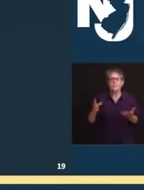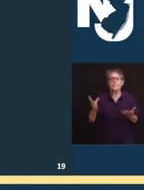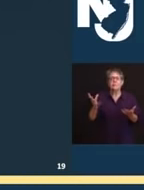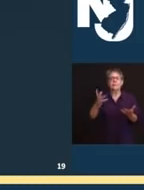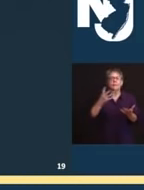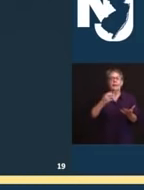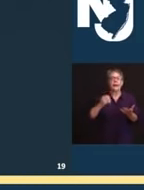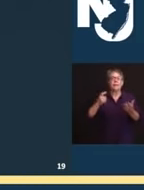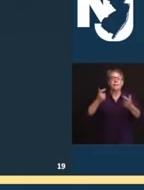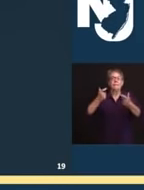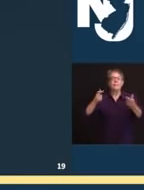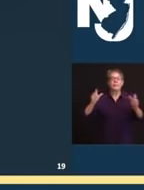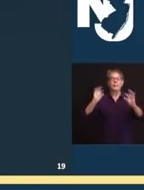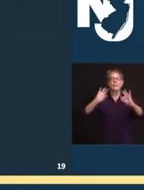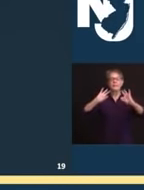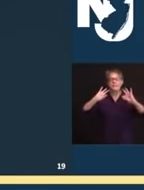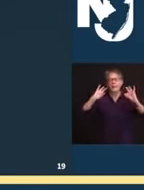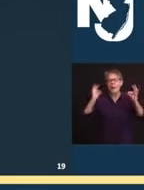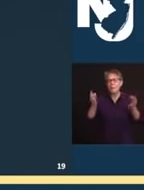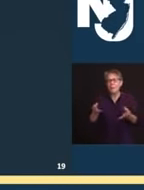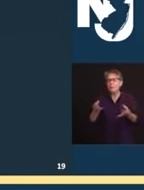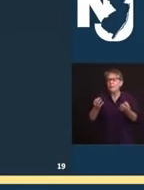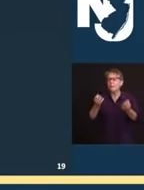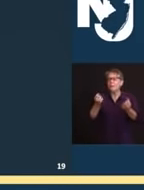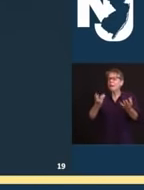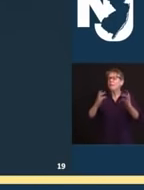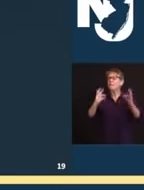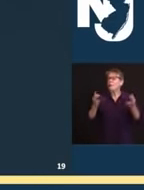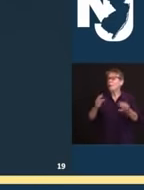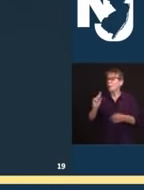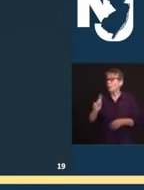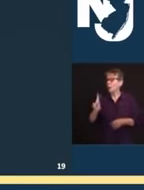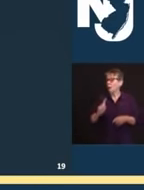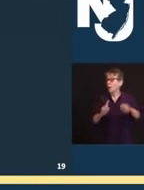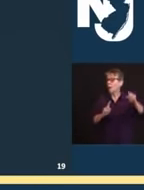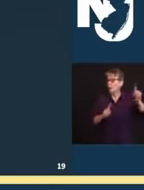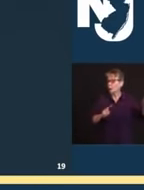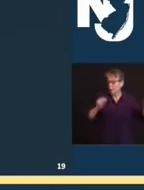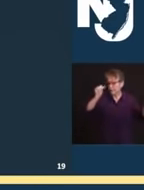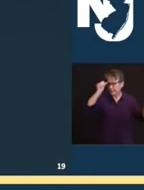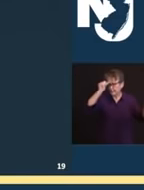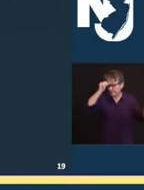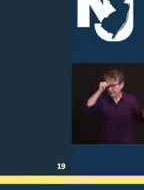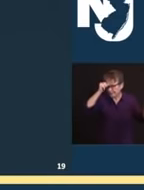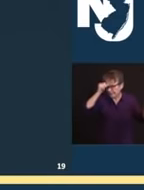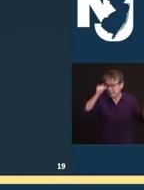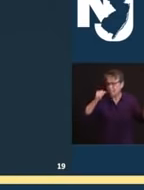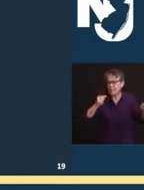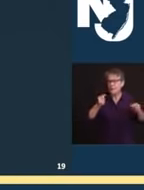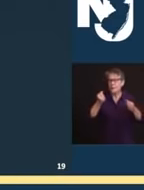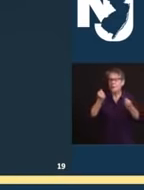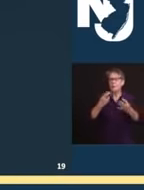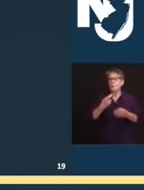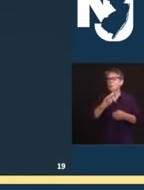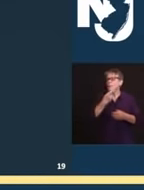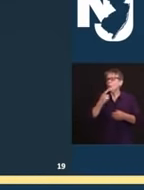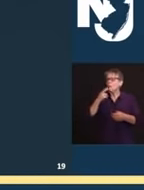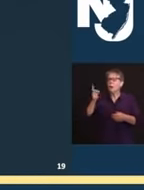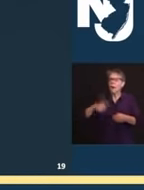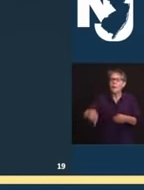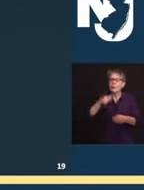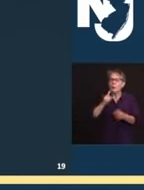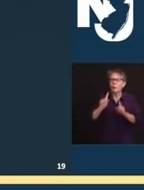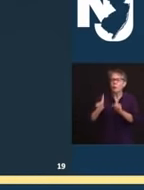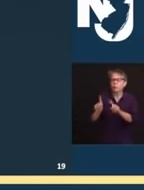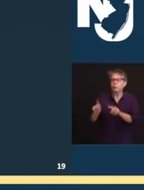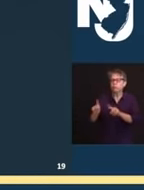family, including many in India, and of course, he leaves many friends and all those customers he treated as his own family. I spoke with Jig on